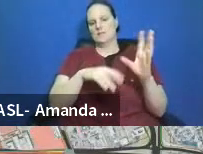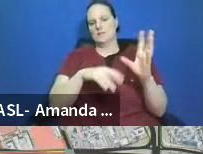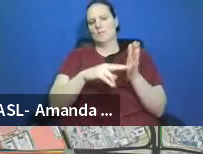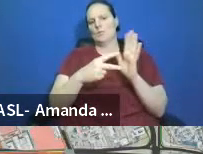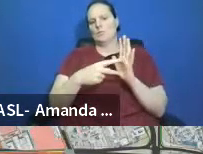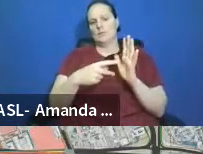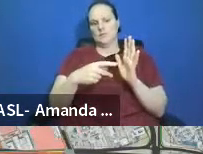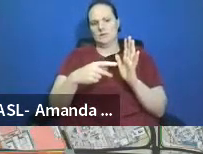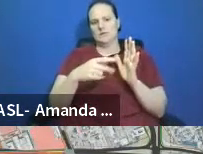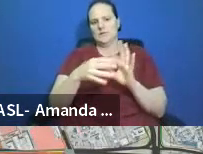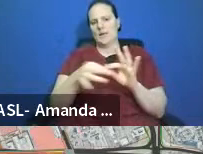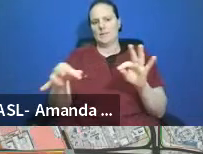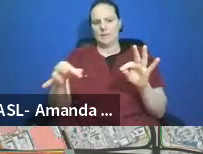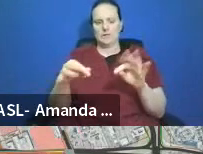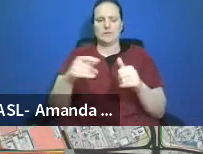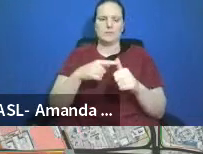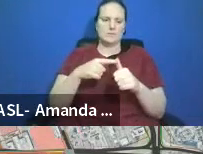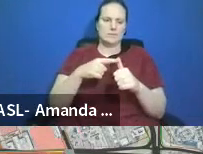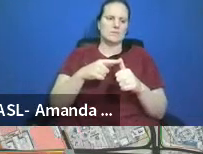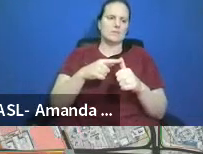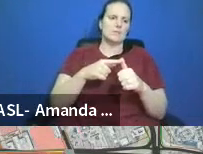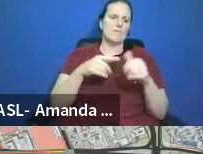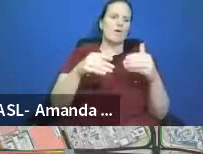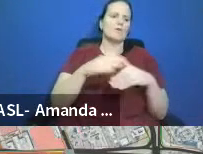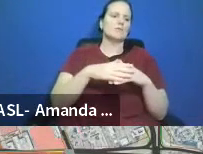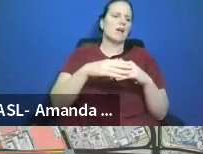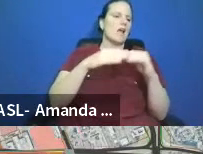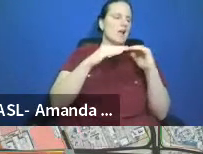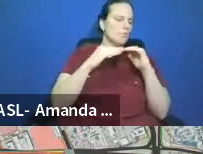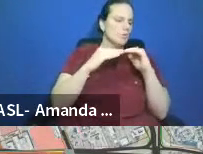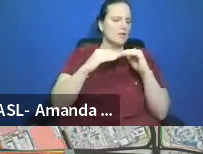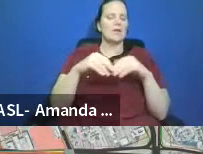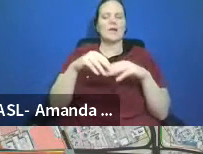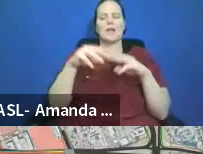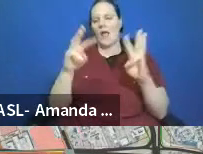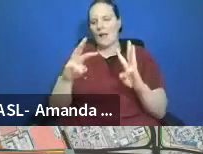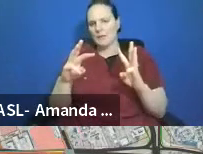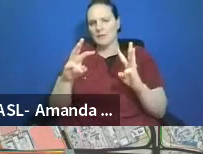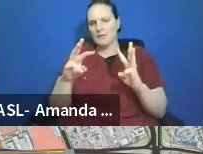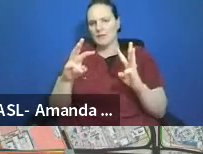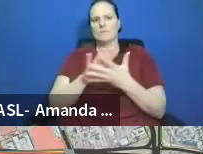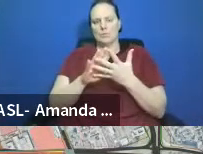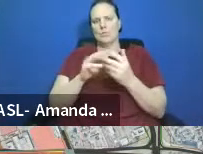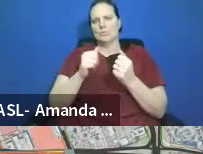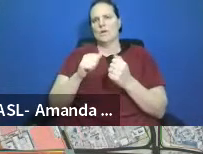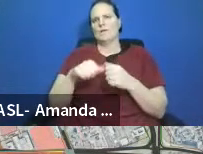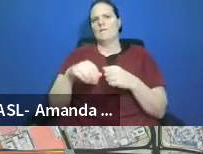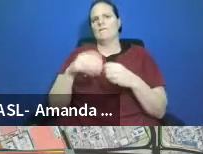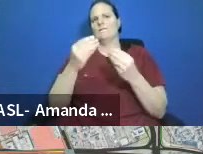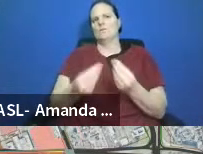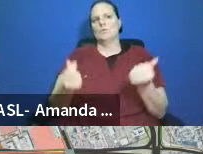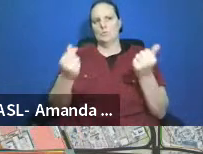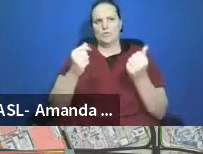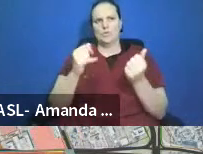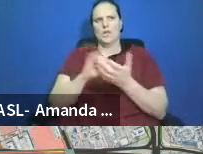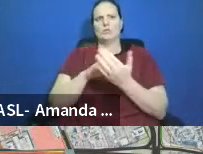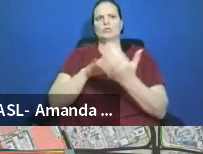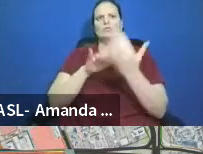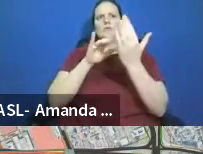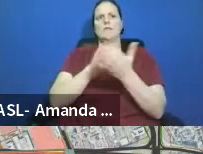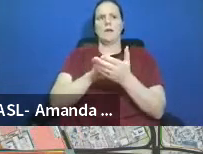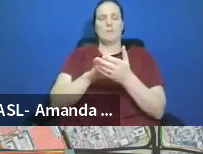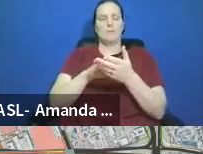statements while centering equity and climate. And so we're trying to find the solutions that address those, that have partner and